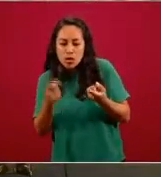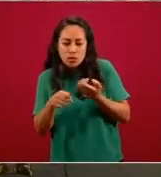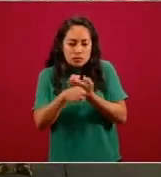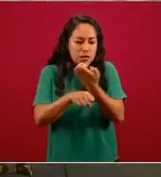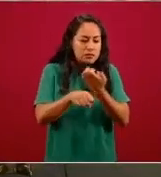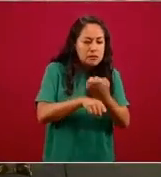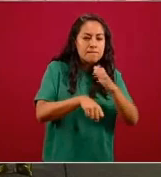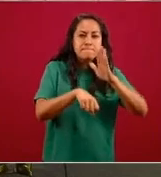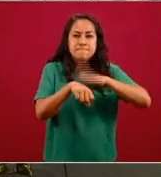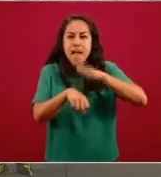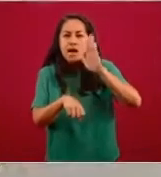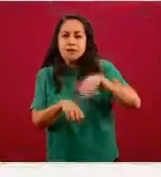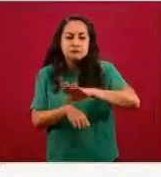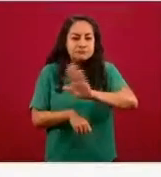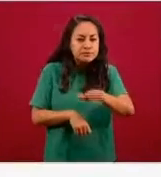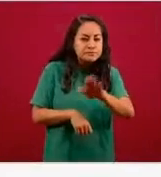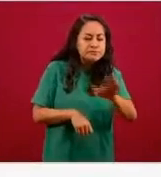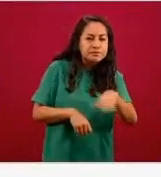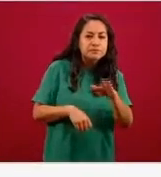Here we have a different chart,